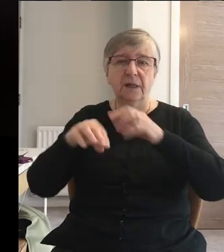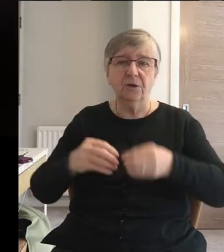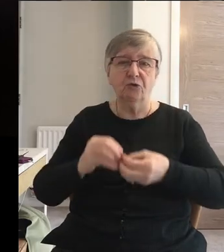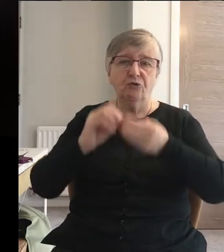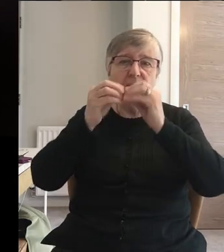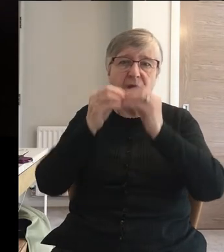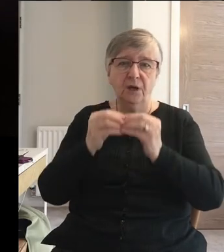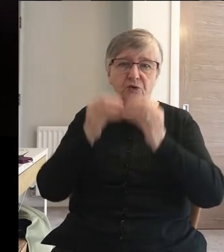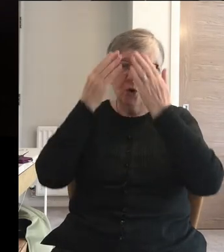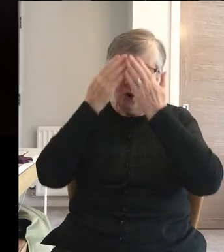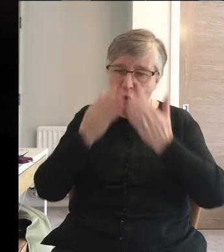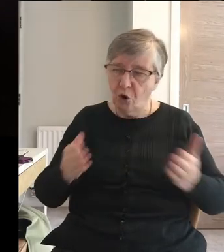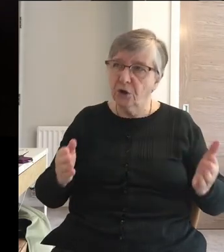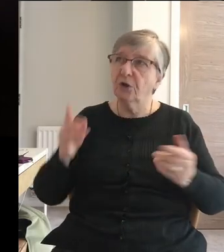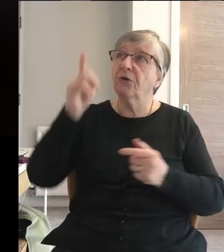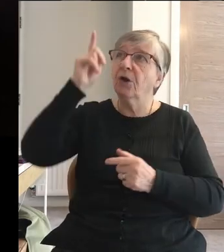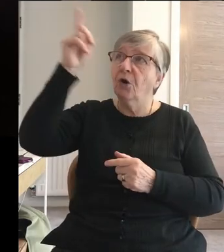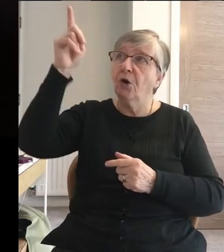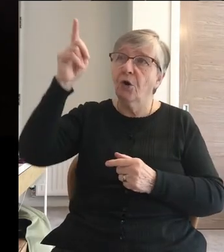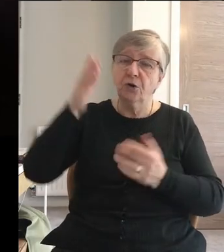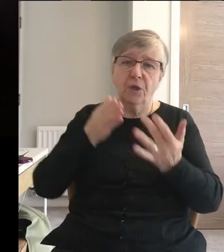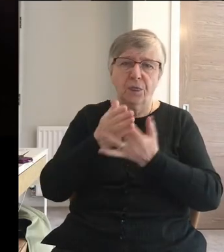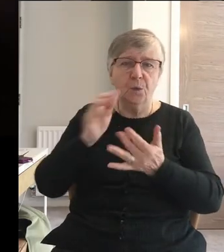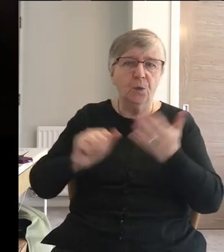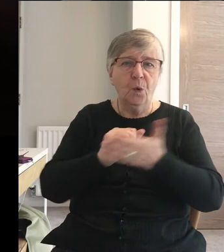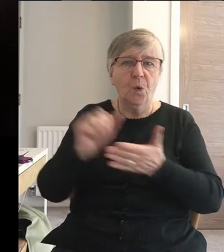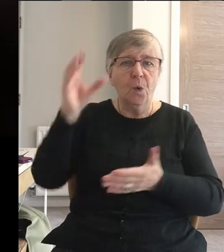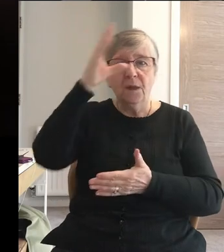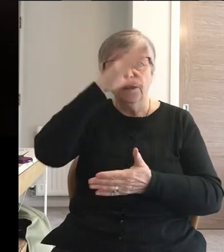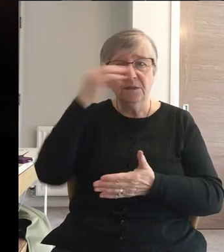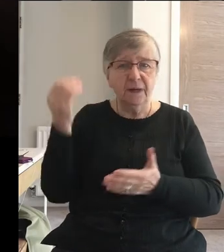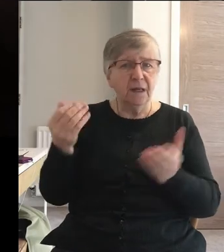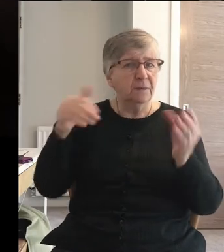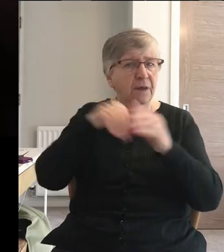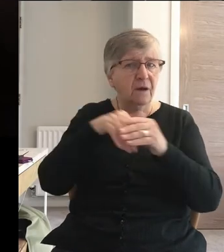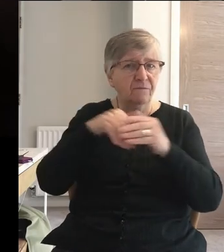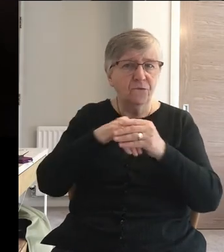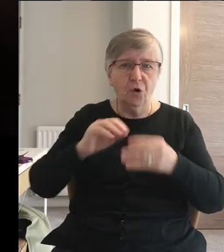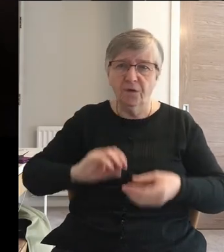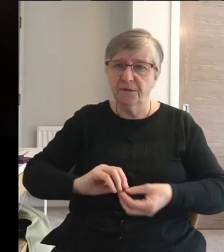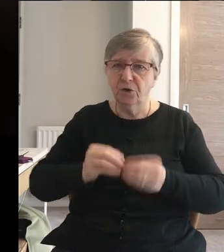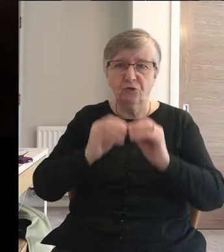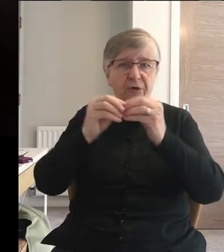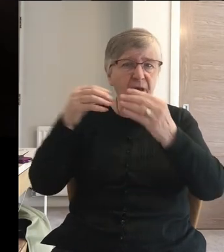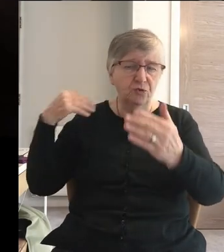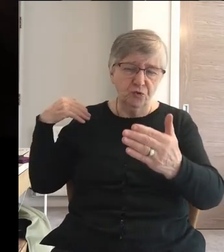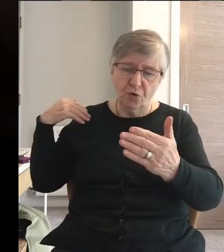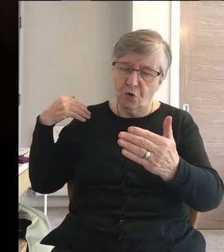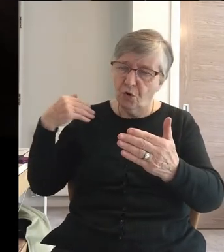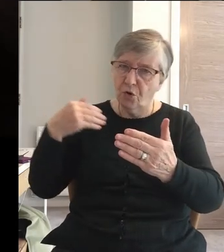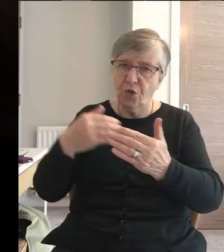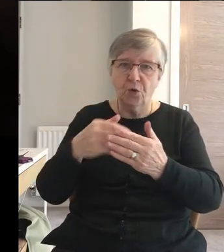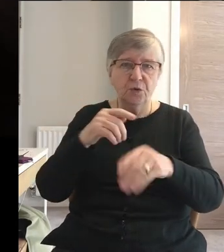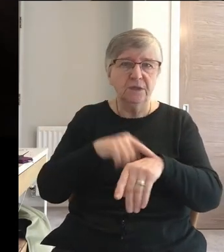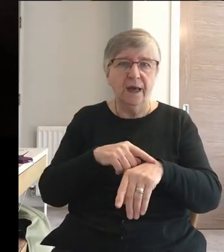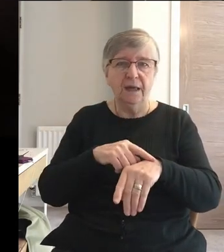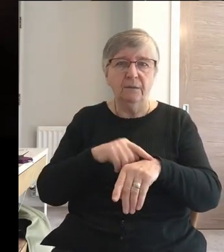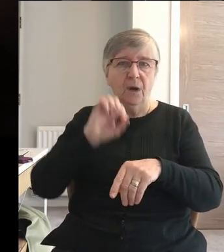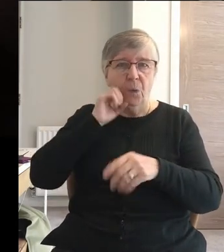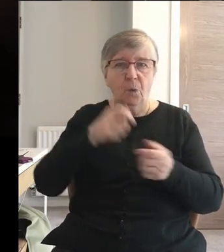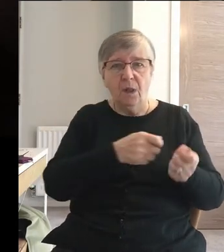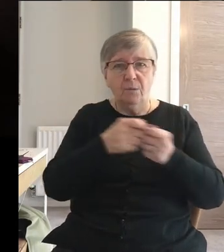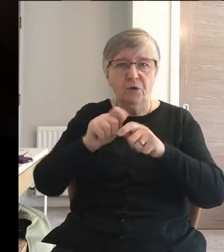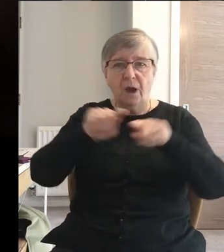Creation. Again, honouring the fact that God, through his Holy Spirit, has been involved in creation and all through time and will bring us